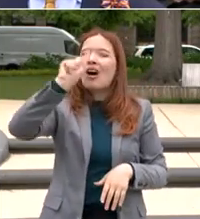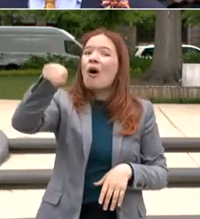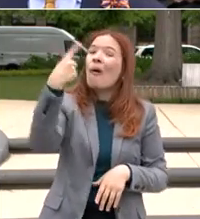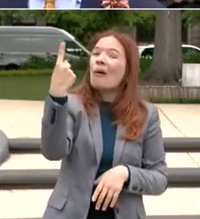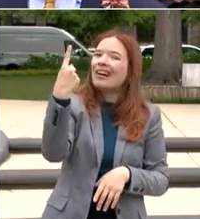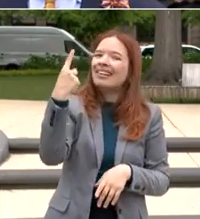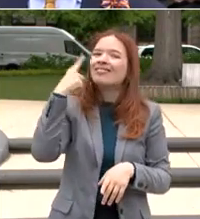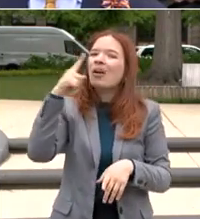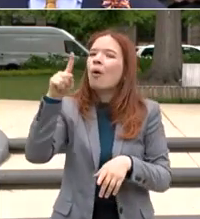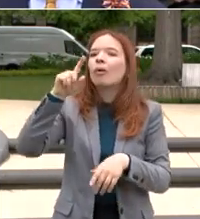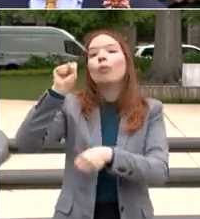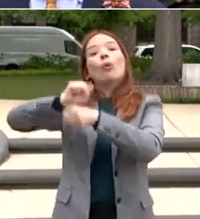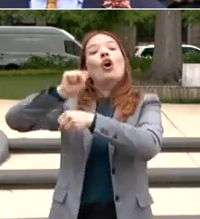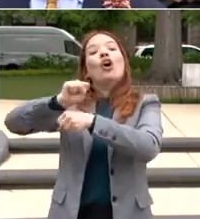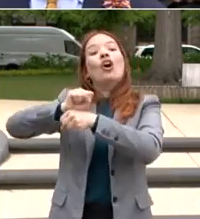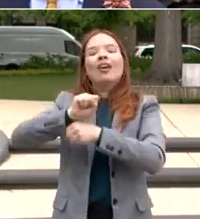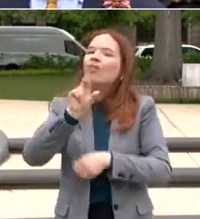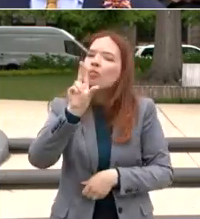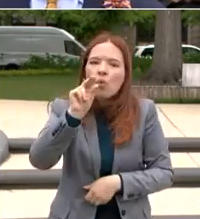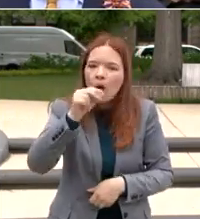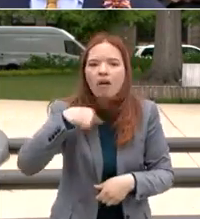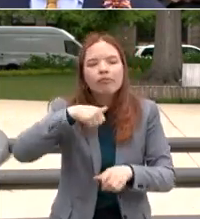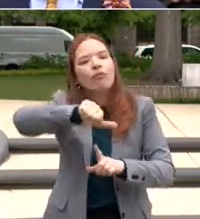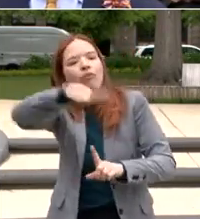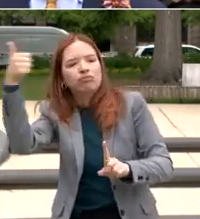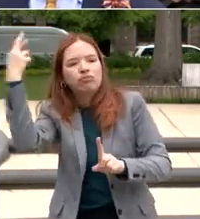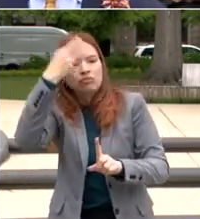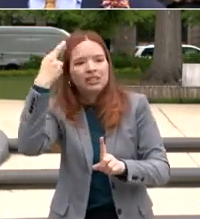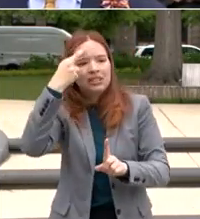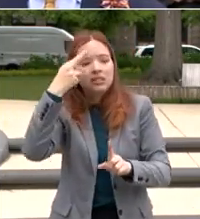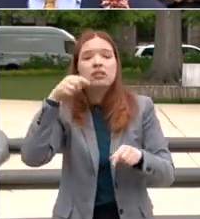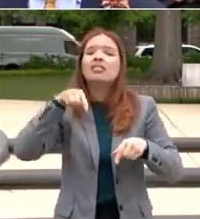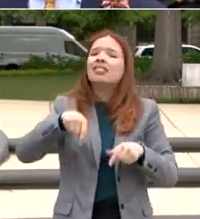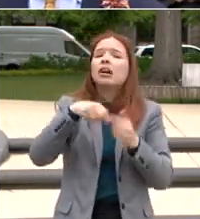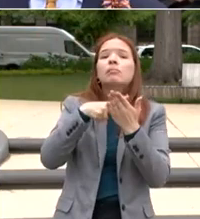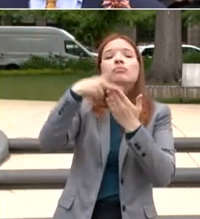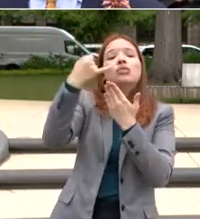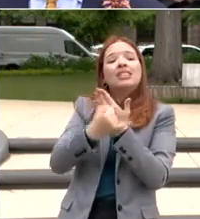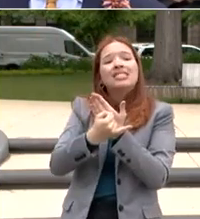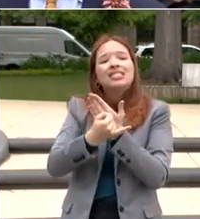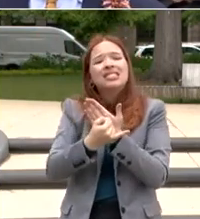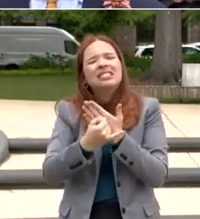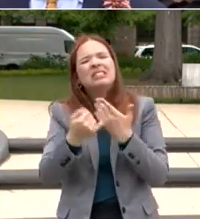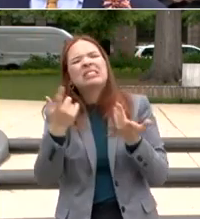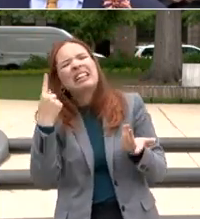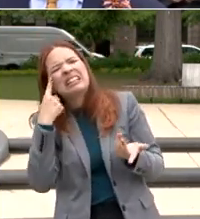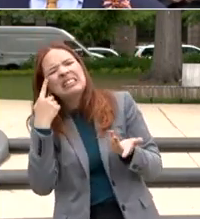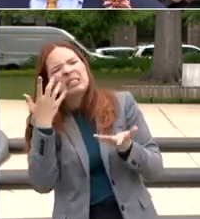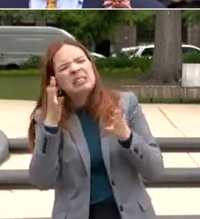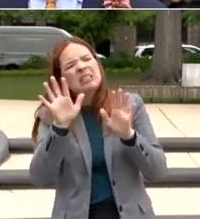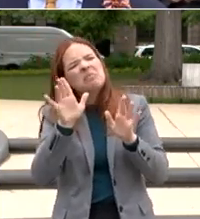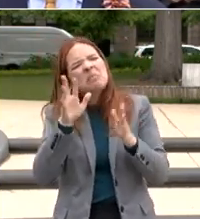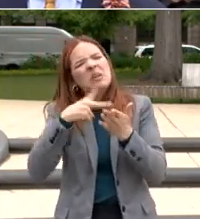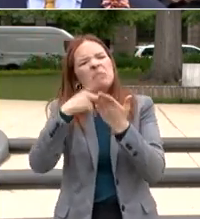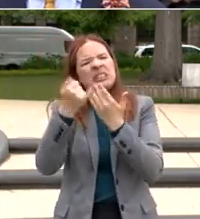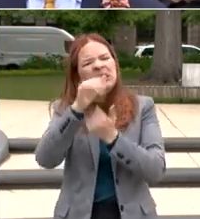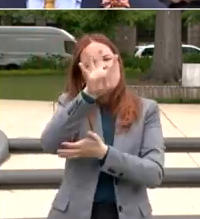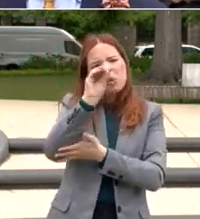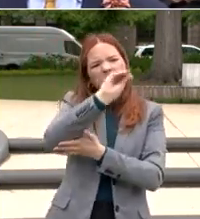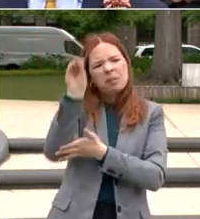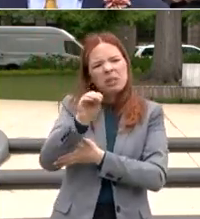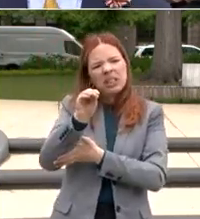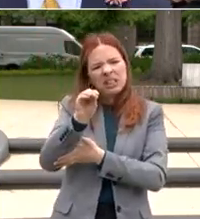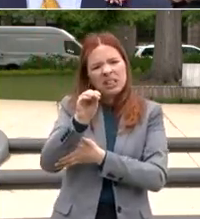the downtown. In fact, we started this project. When we started the project, 40% of the people who